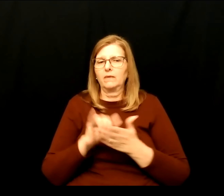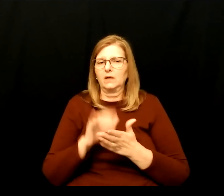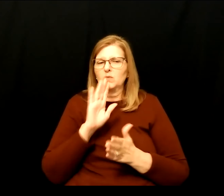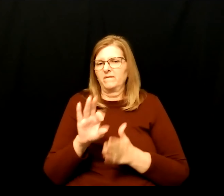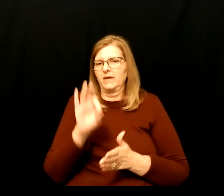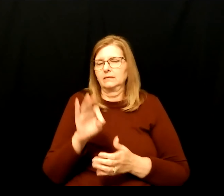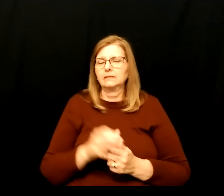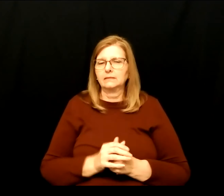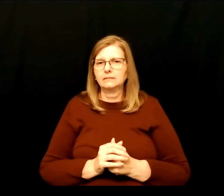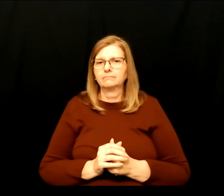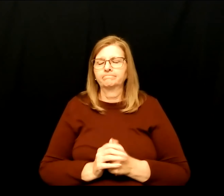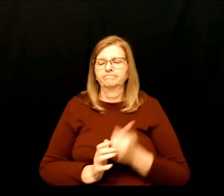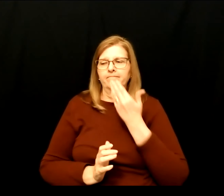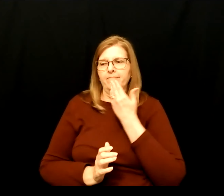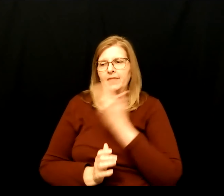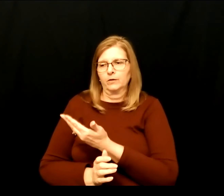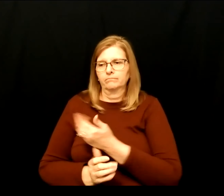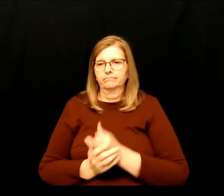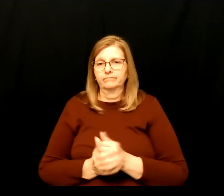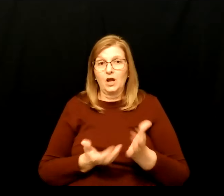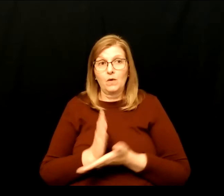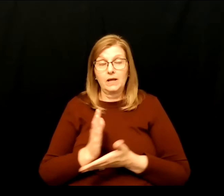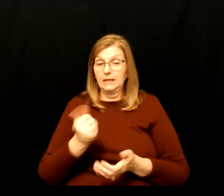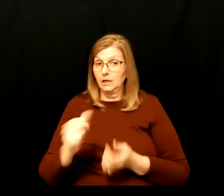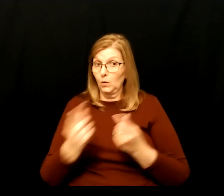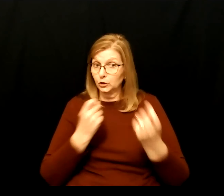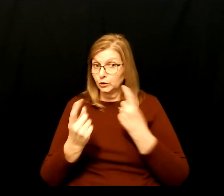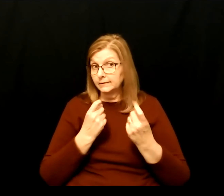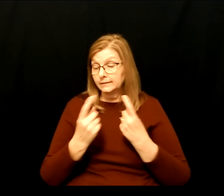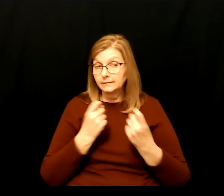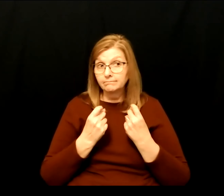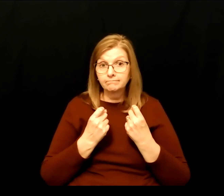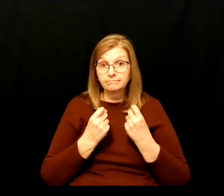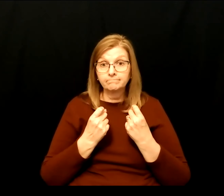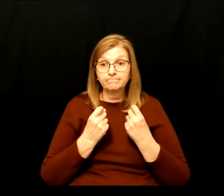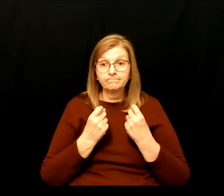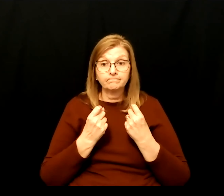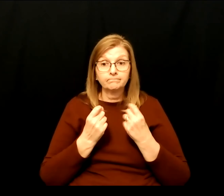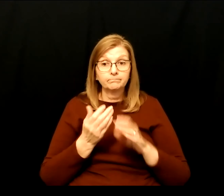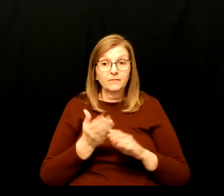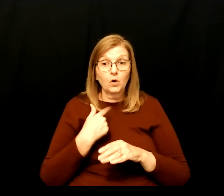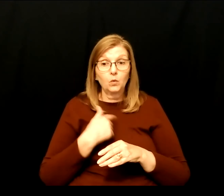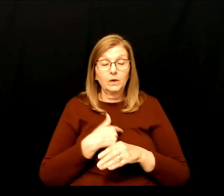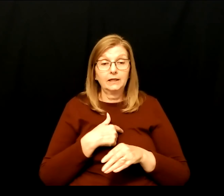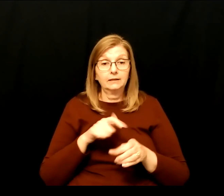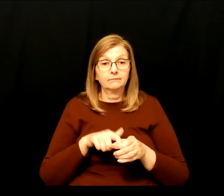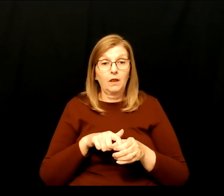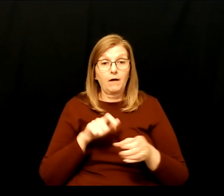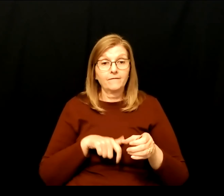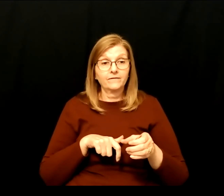Okay, thanks. All right, do you guys have any questions before we log off?